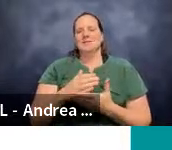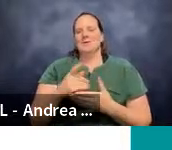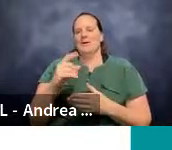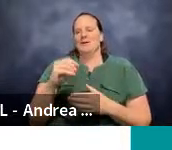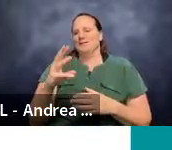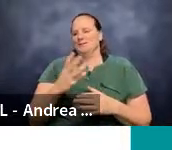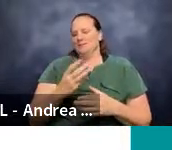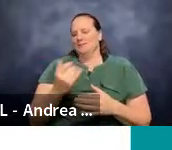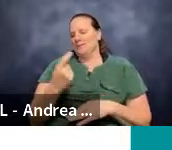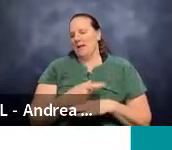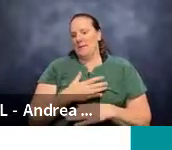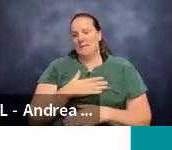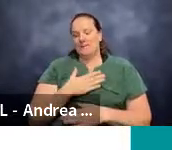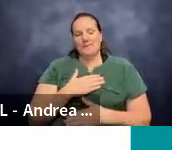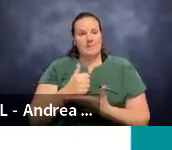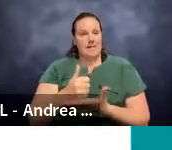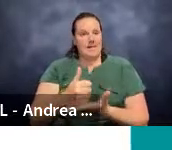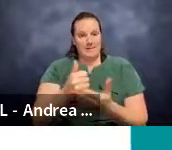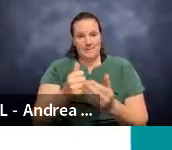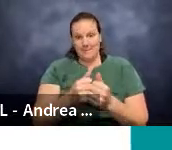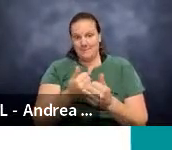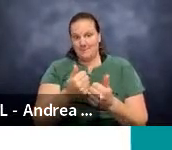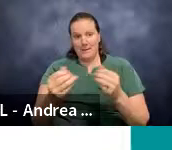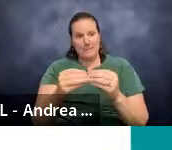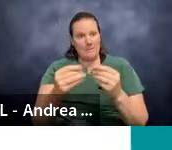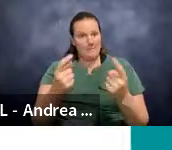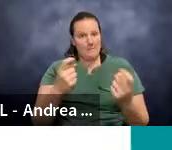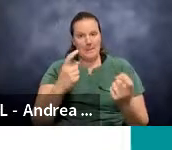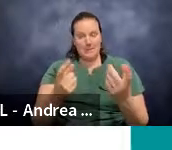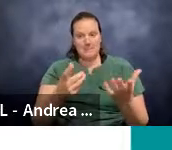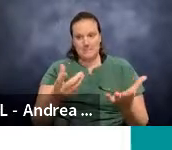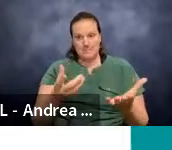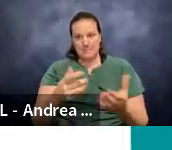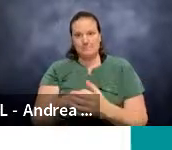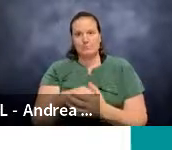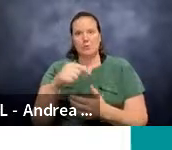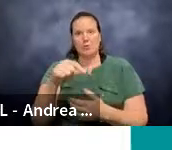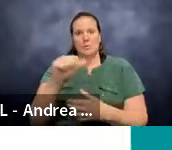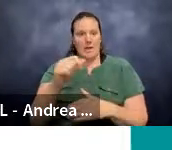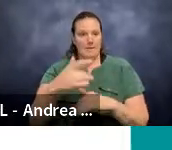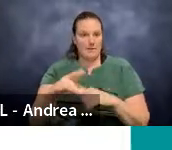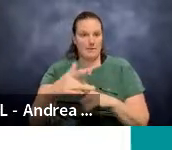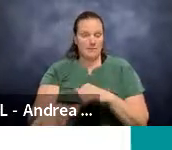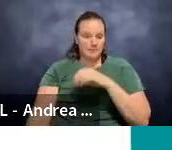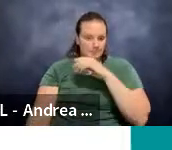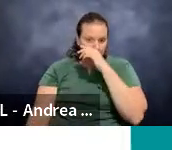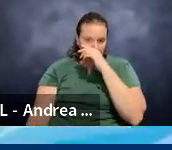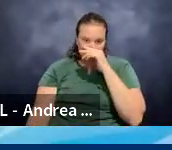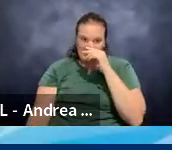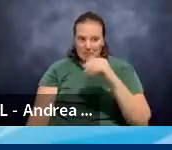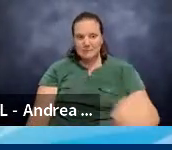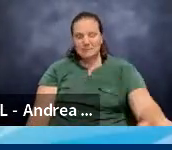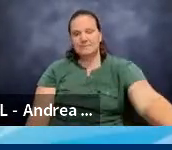and I'm happy to assist with any additional questions when the Q&A period is available. Thank you.